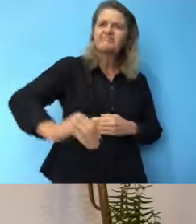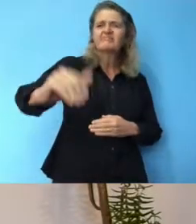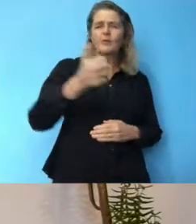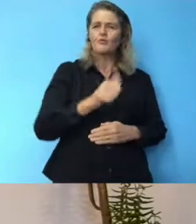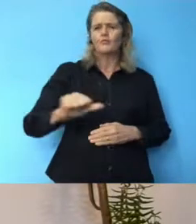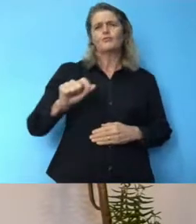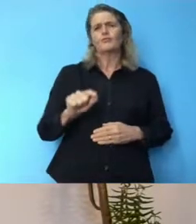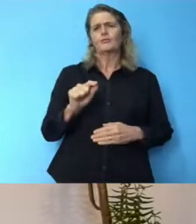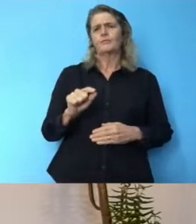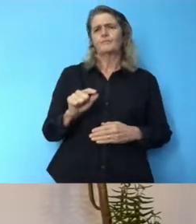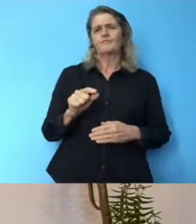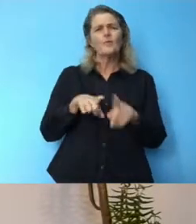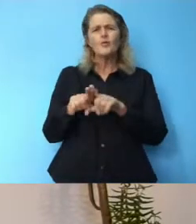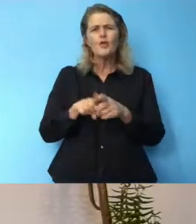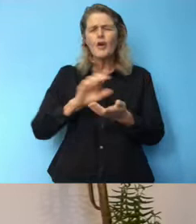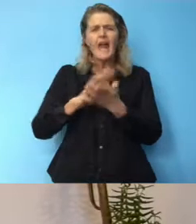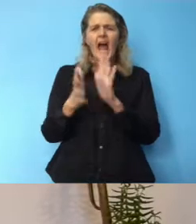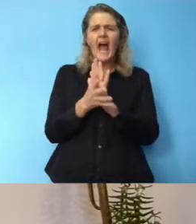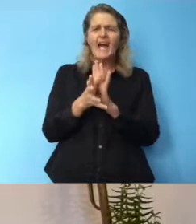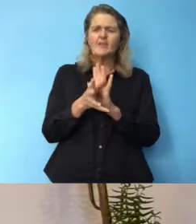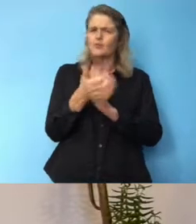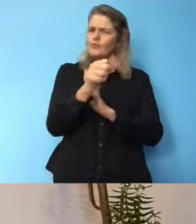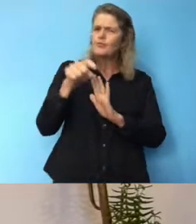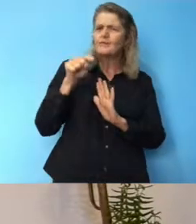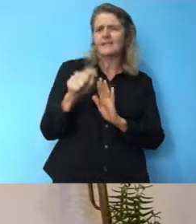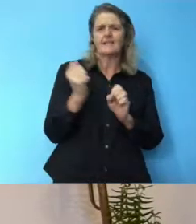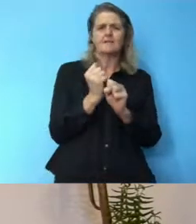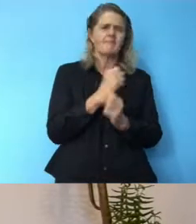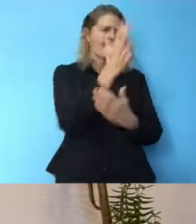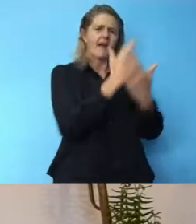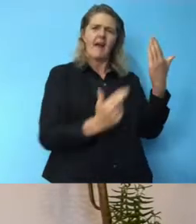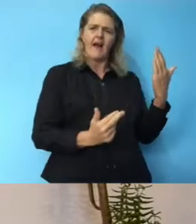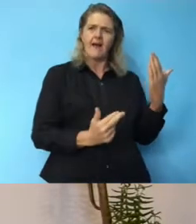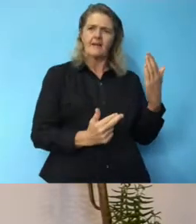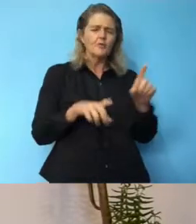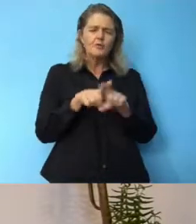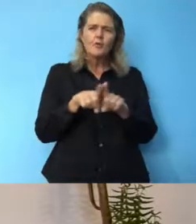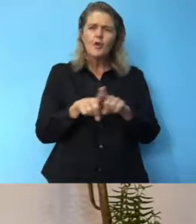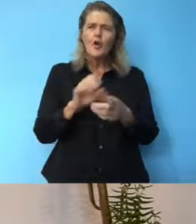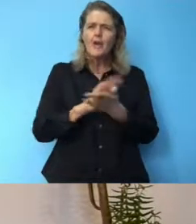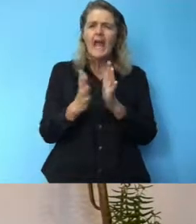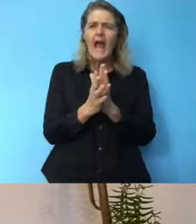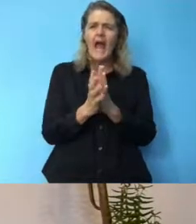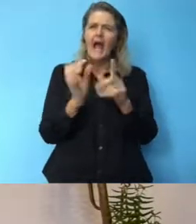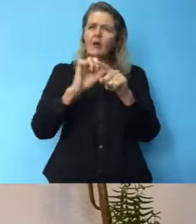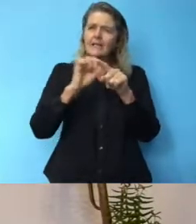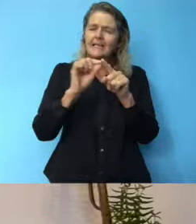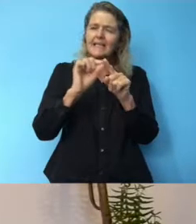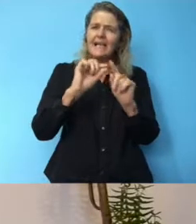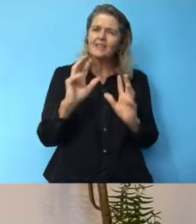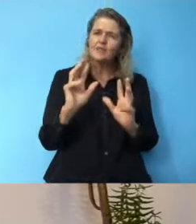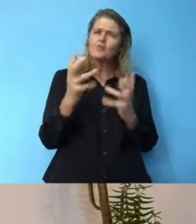we'll be bringing some of this into how to create an artwork, and you'll learn to see how, you know, some of these colours really work